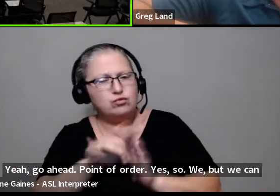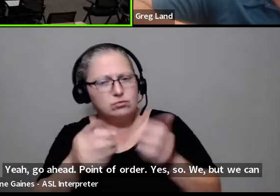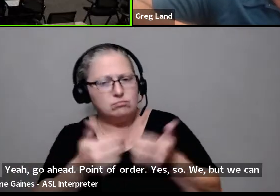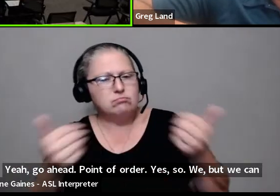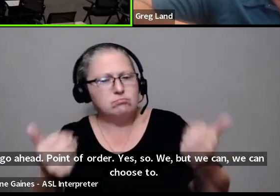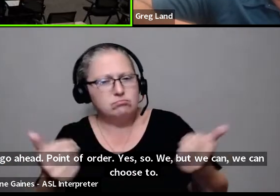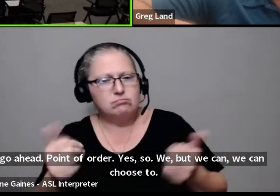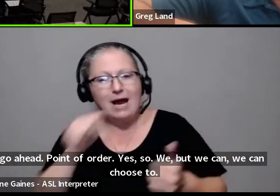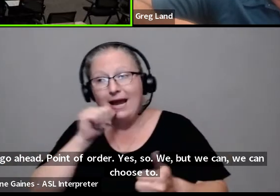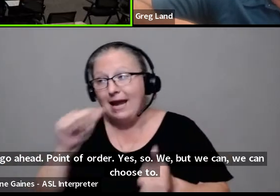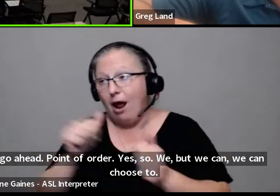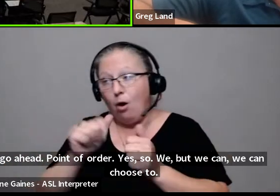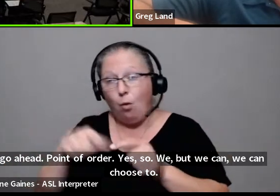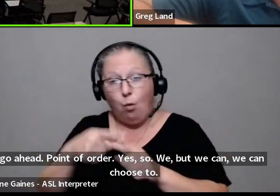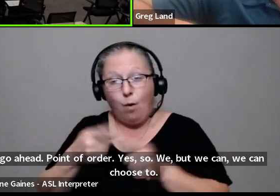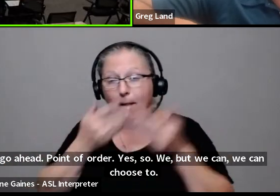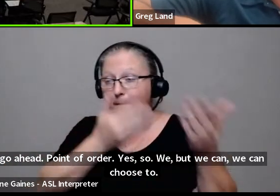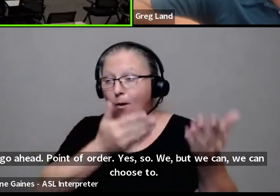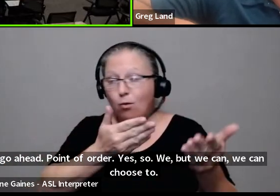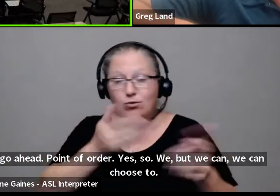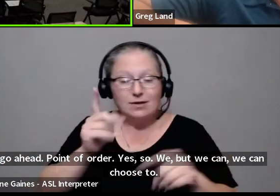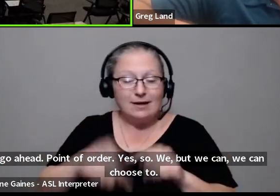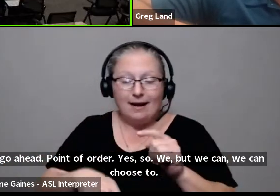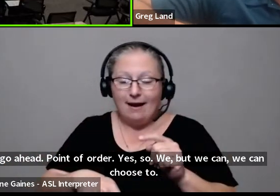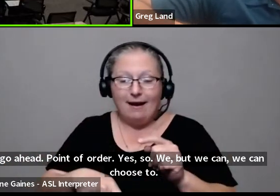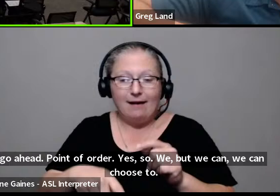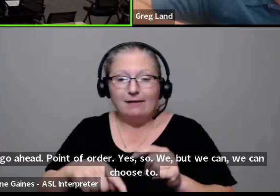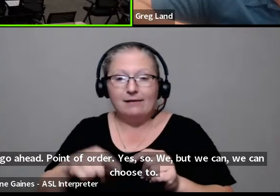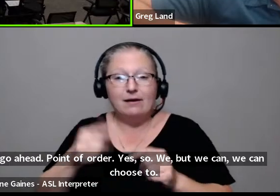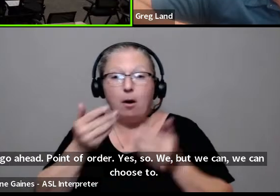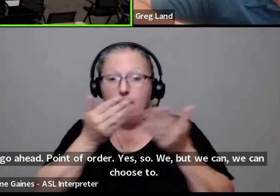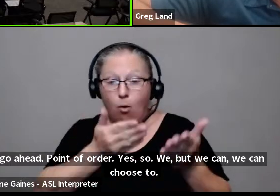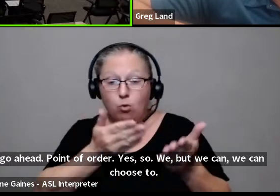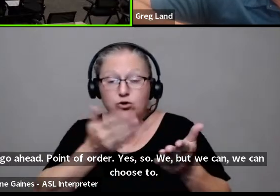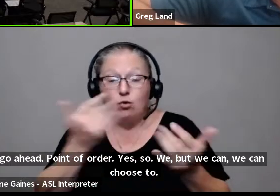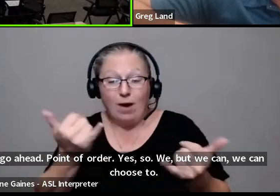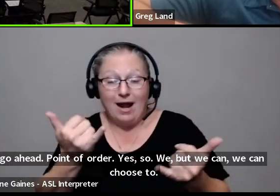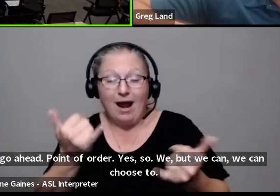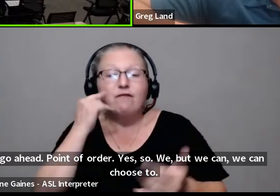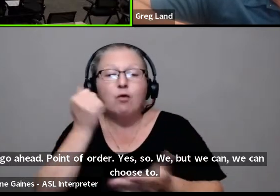with a motion on the floor. Yes, the motion on the floor is to approve all of it.